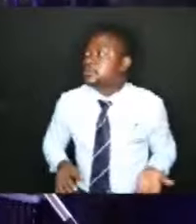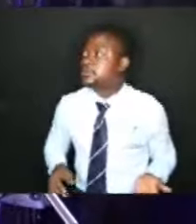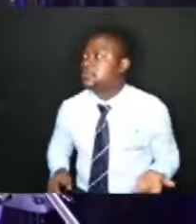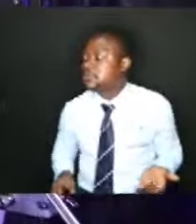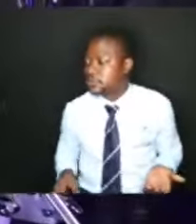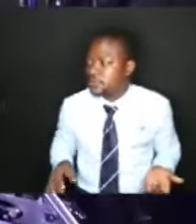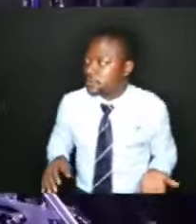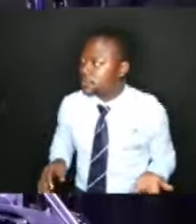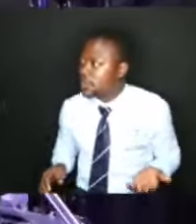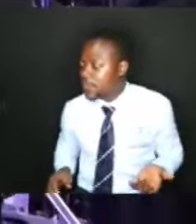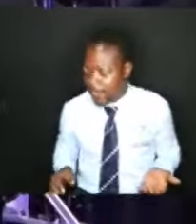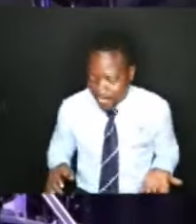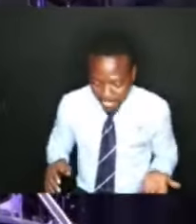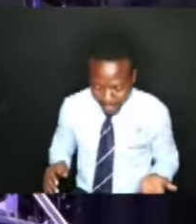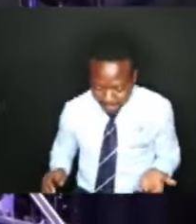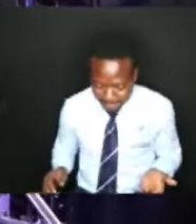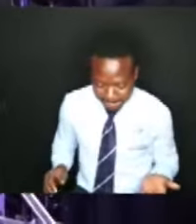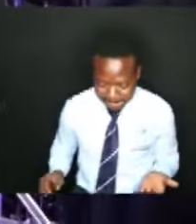Celebrate Jesus.